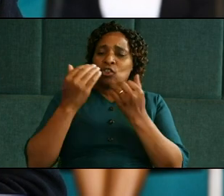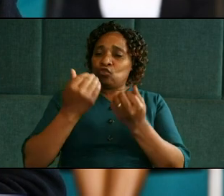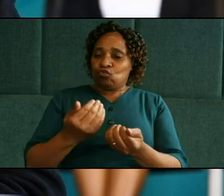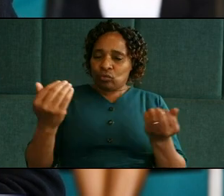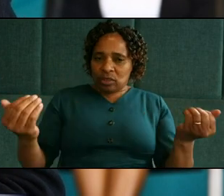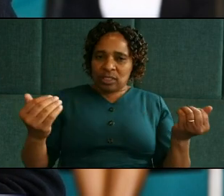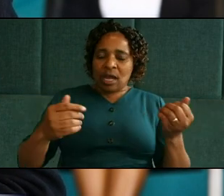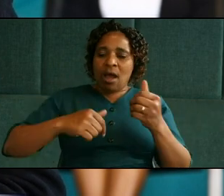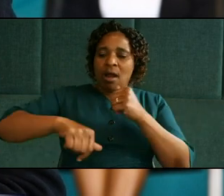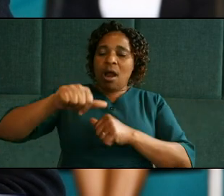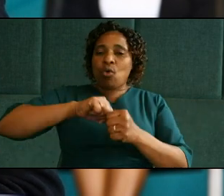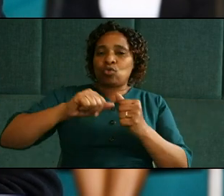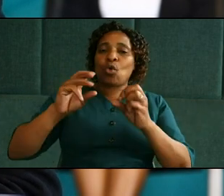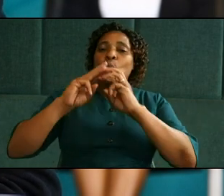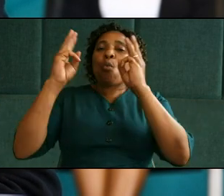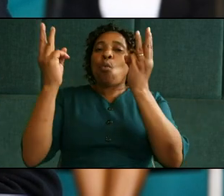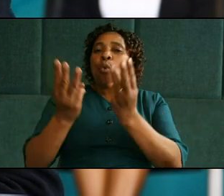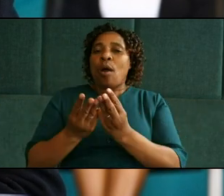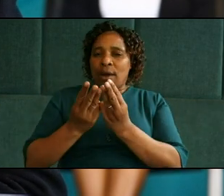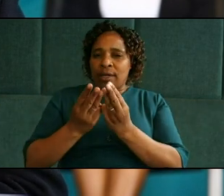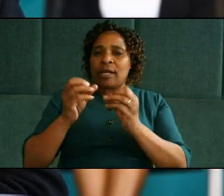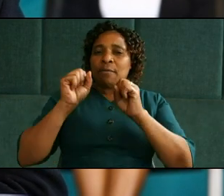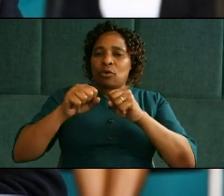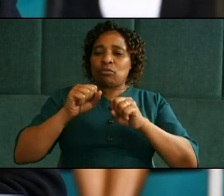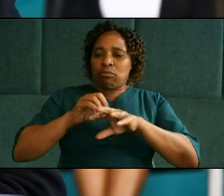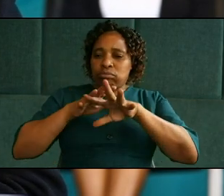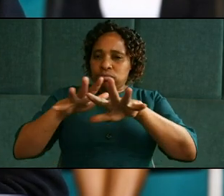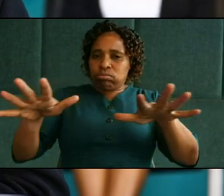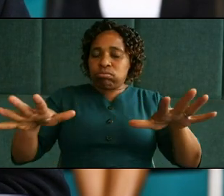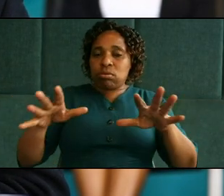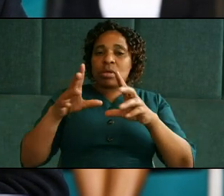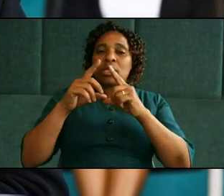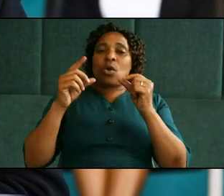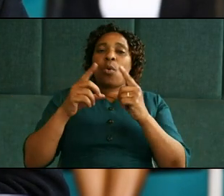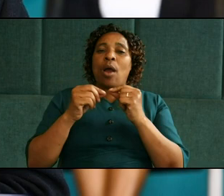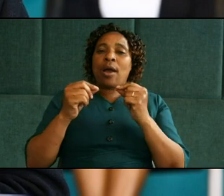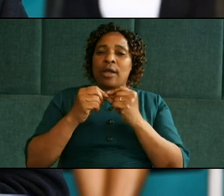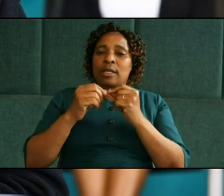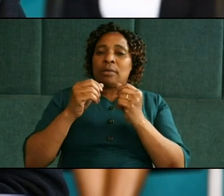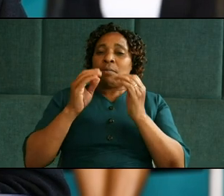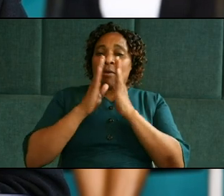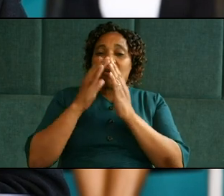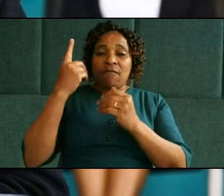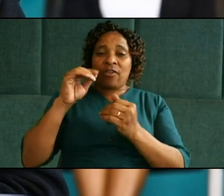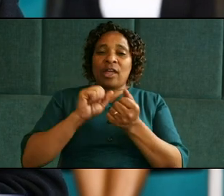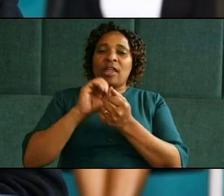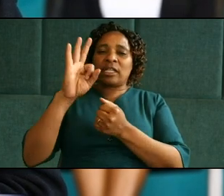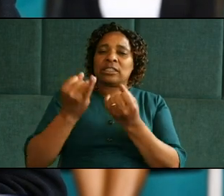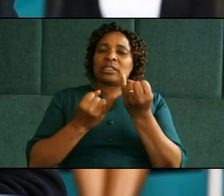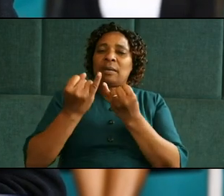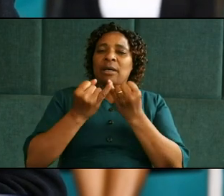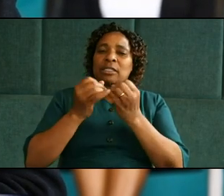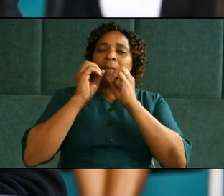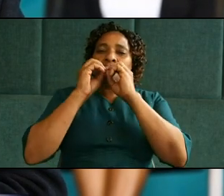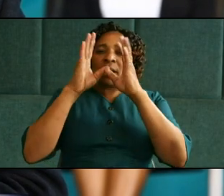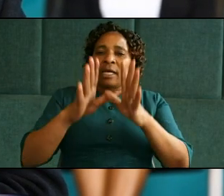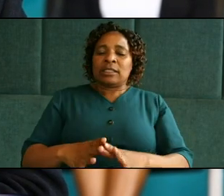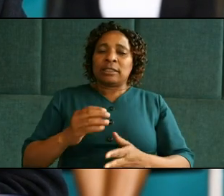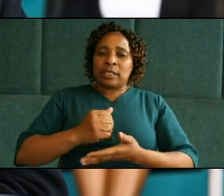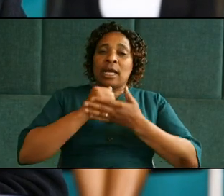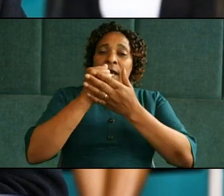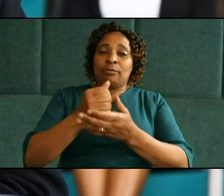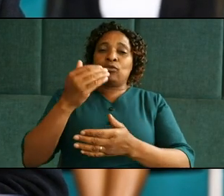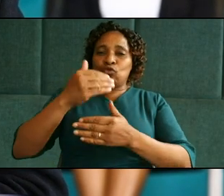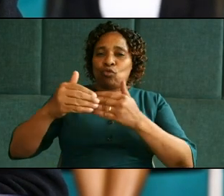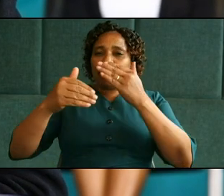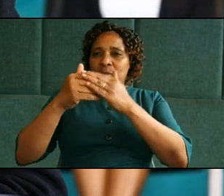children around the world can spread the word. We pray for the 13th Sabbath offering that you may please bless it and help it build